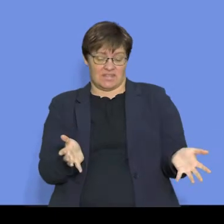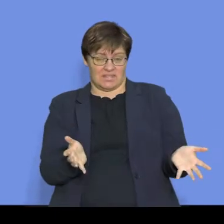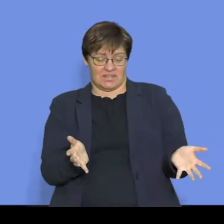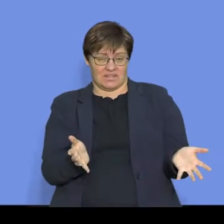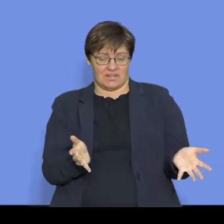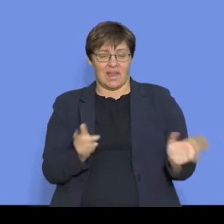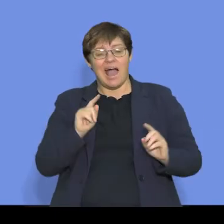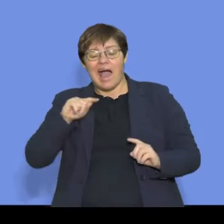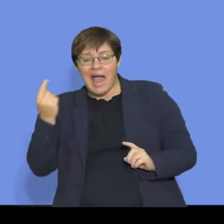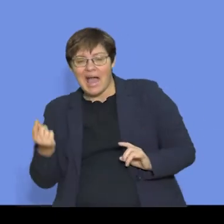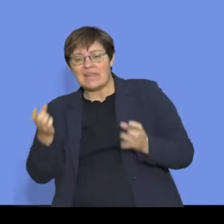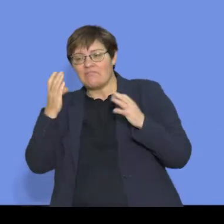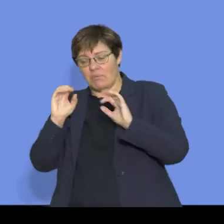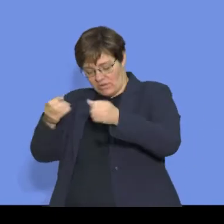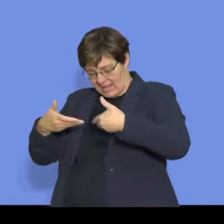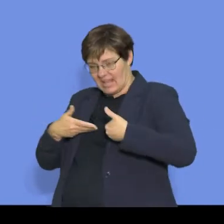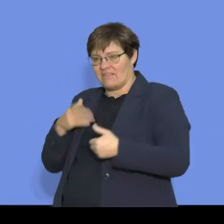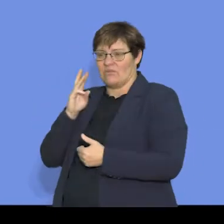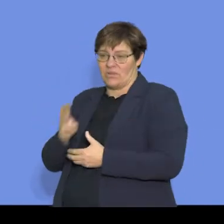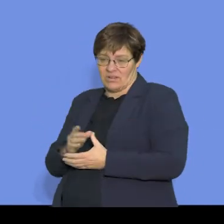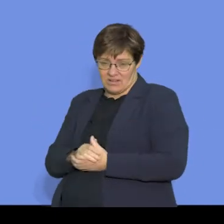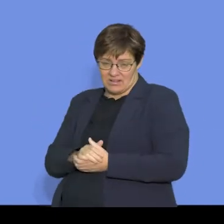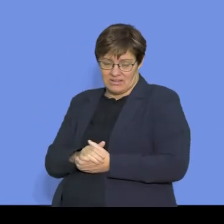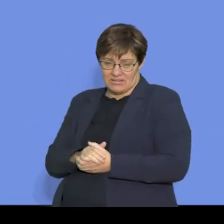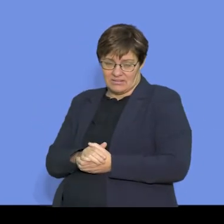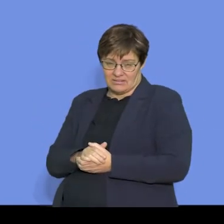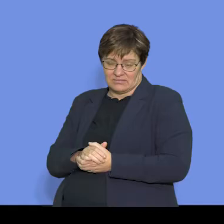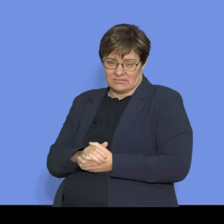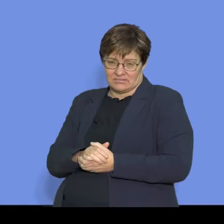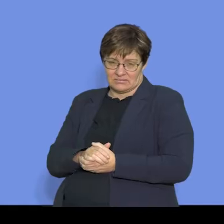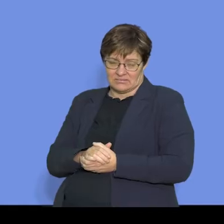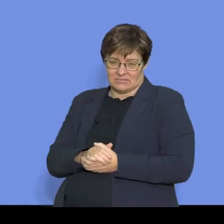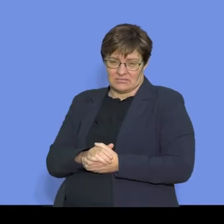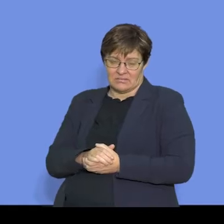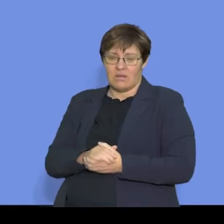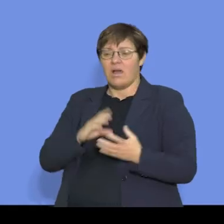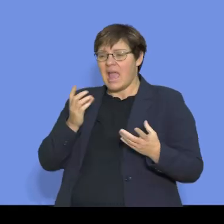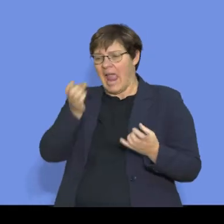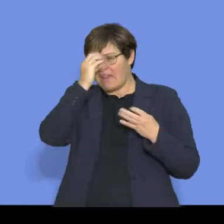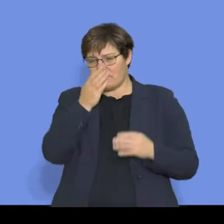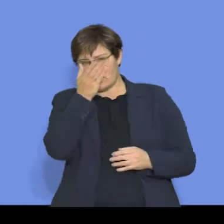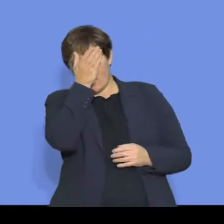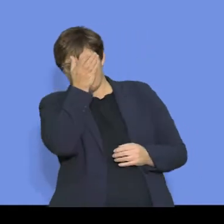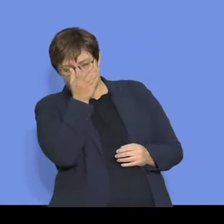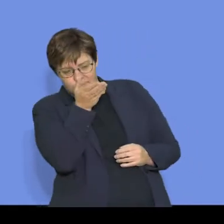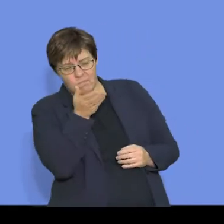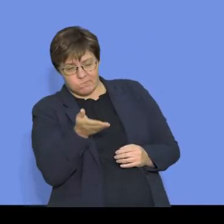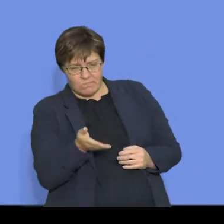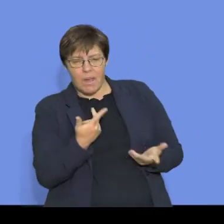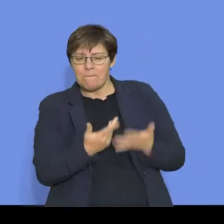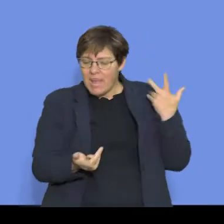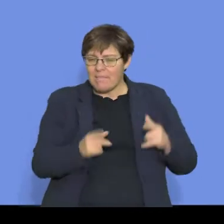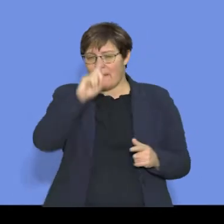information, you would be given a geological timescale with some information on it, with